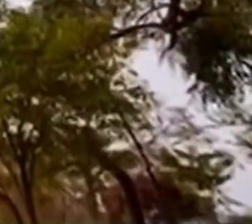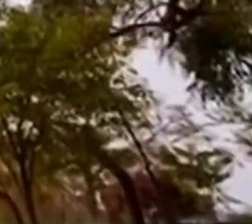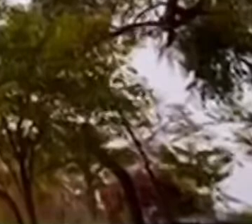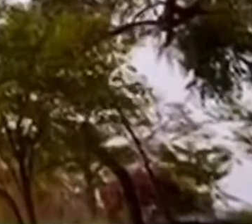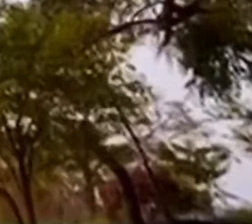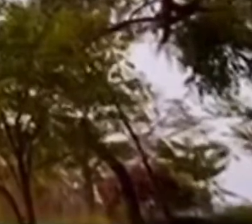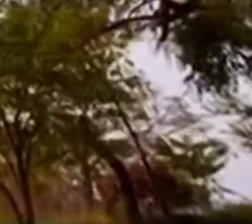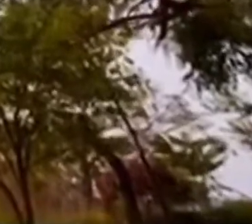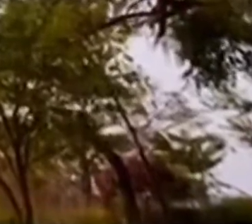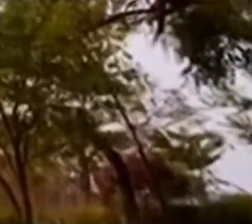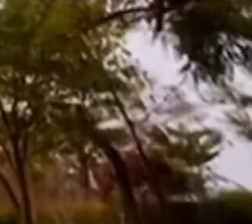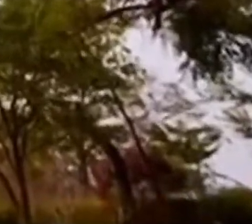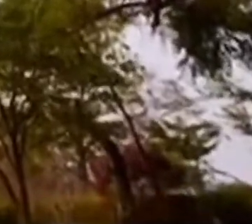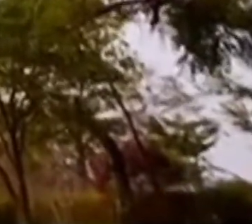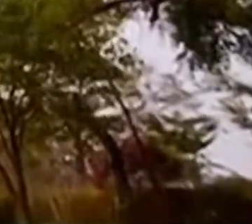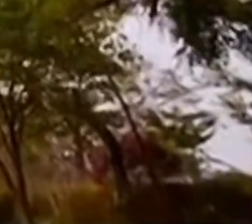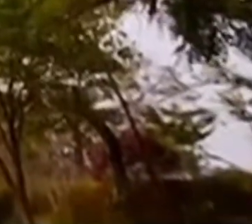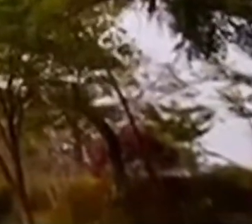Headphone music.